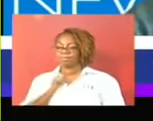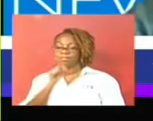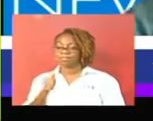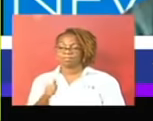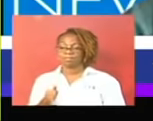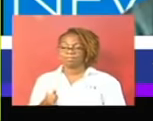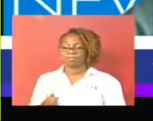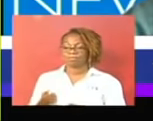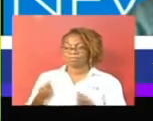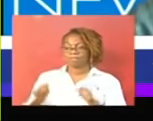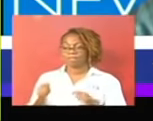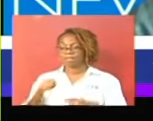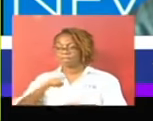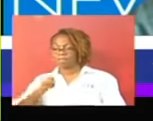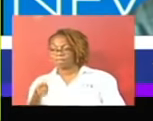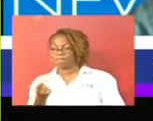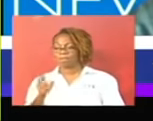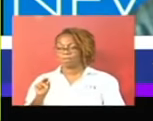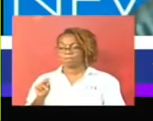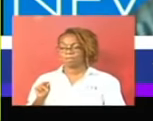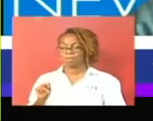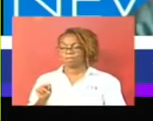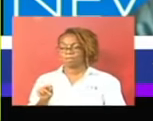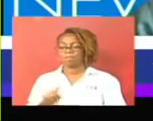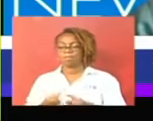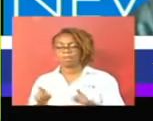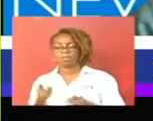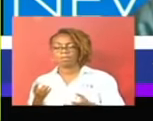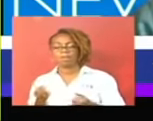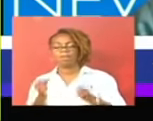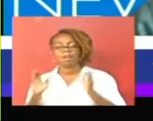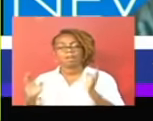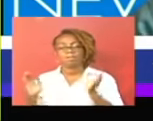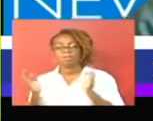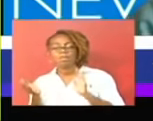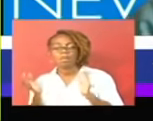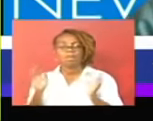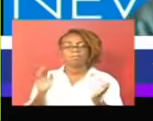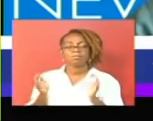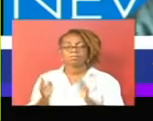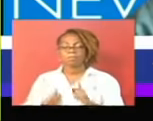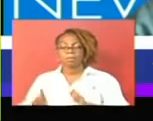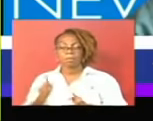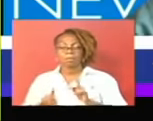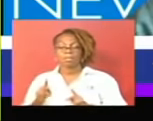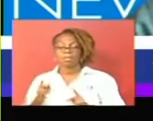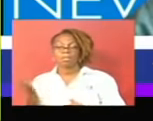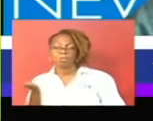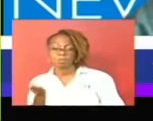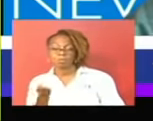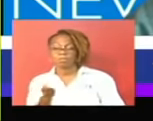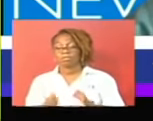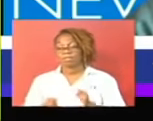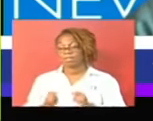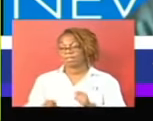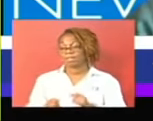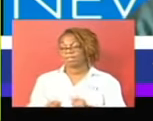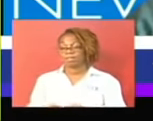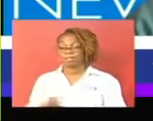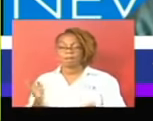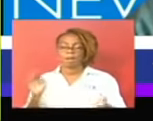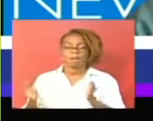reckless, right? What I was trying to find out was to compare the case fatality ratio of Trinidad and Tobago to that of the case fatality ratio of the rest of the world,